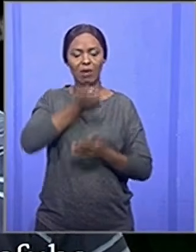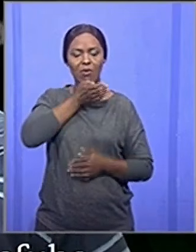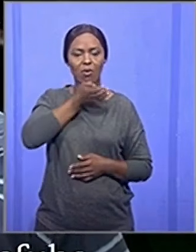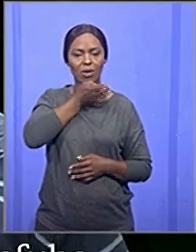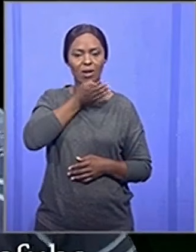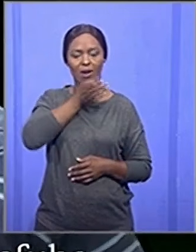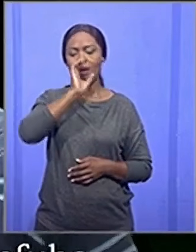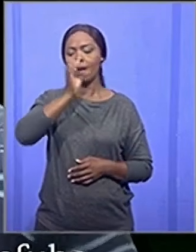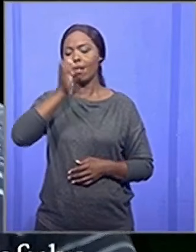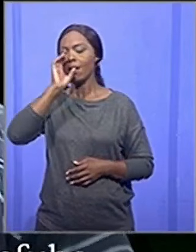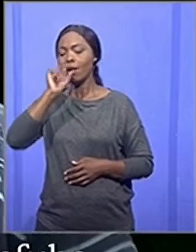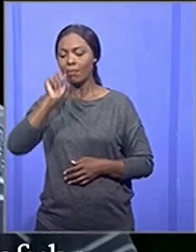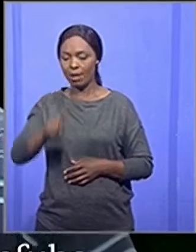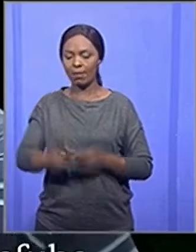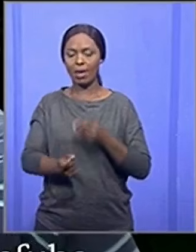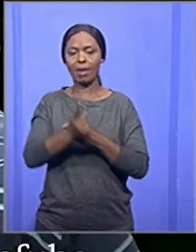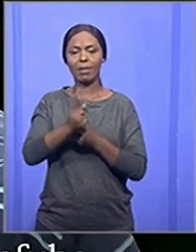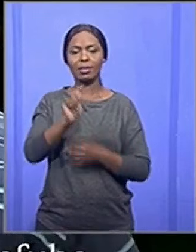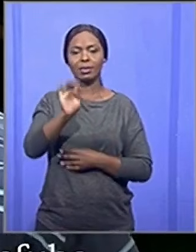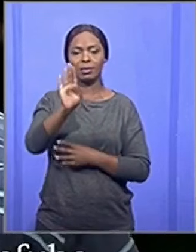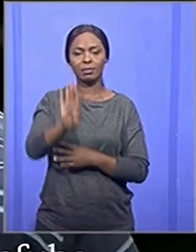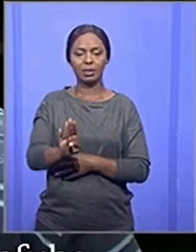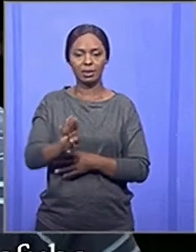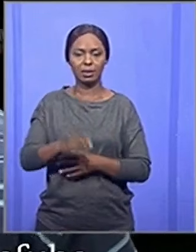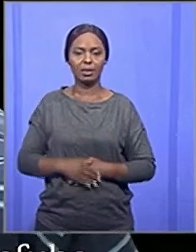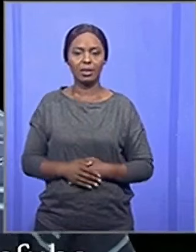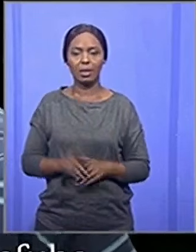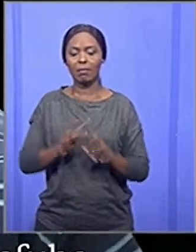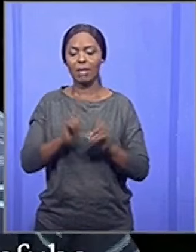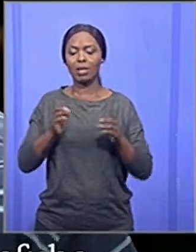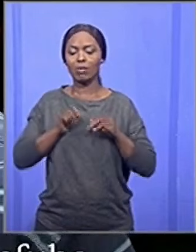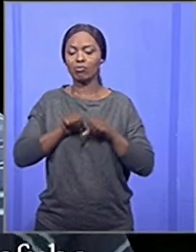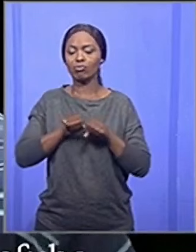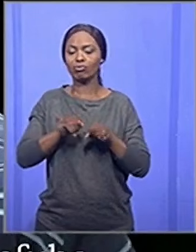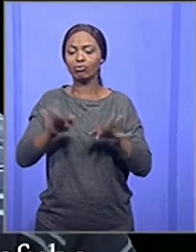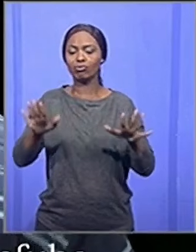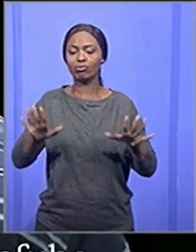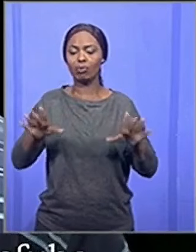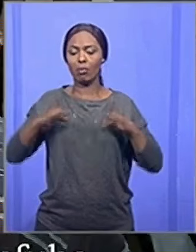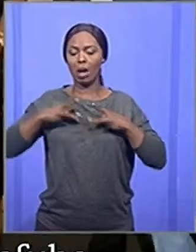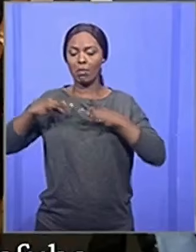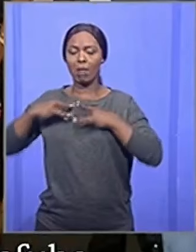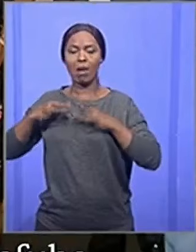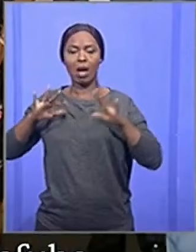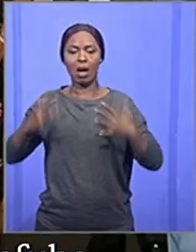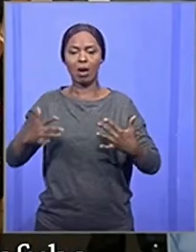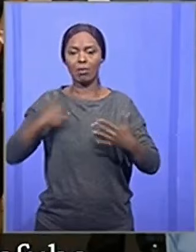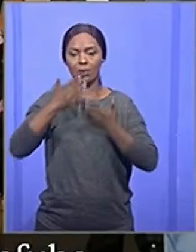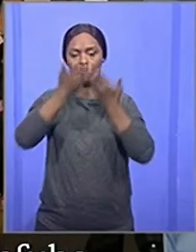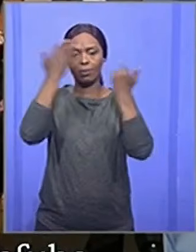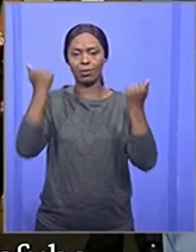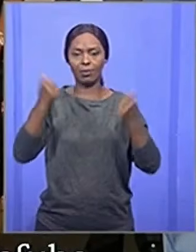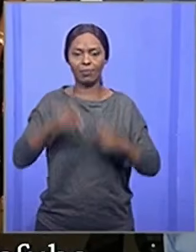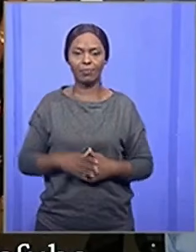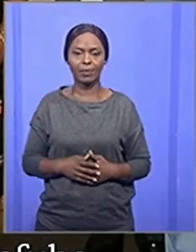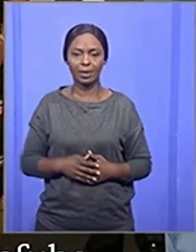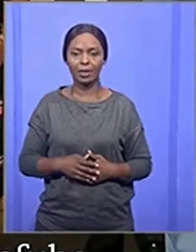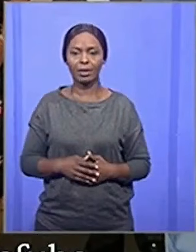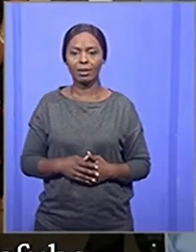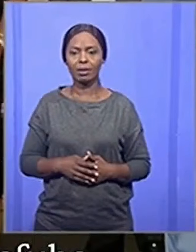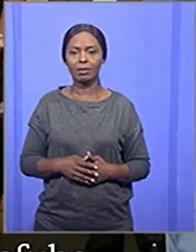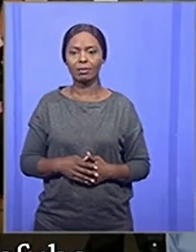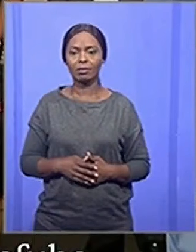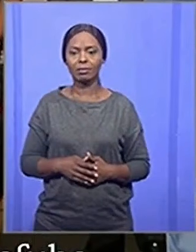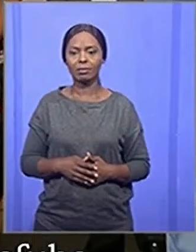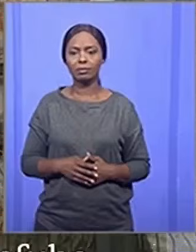drinks. I don't know how it affects people or how it spreads around. Mmuso o re ho ngata ho lokelang ho etswa